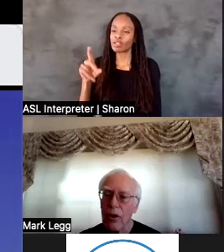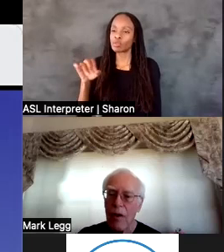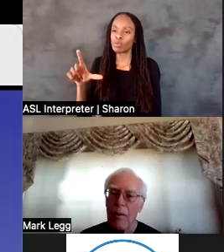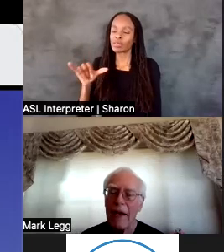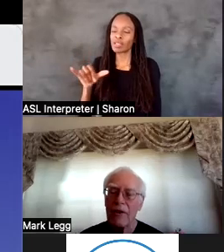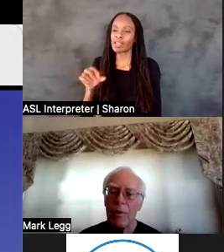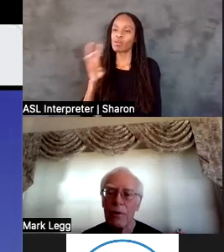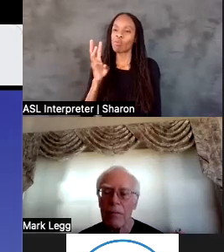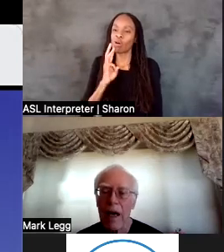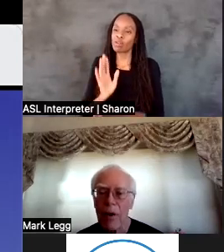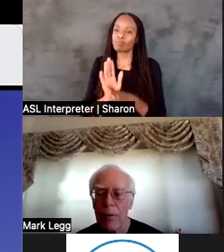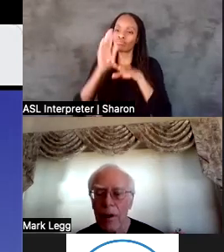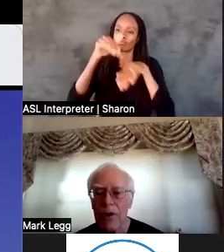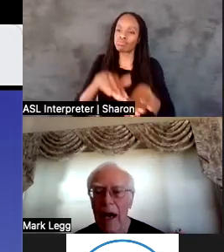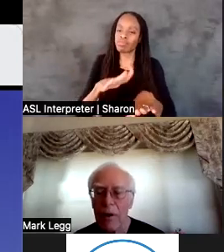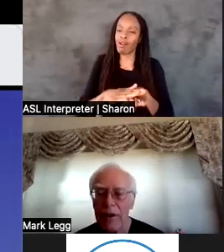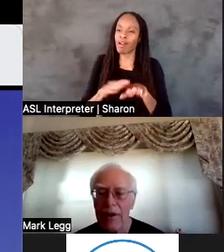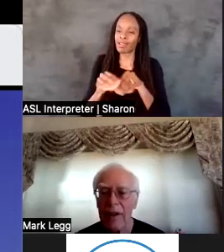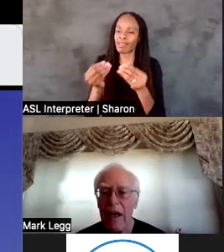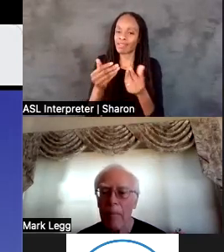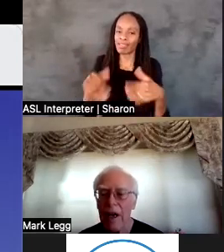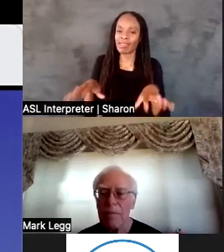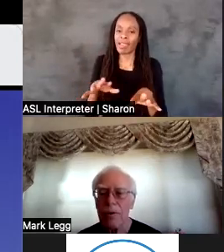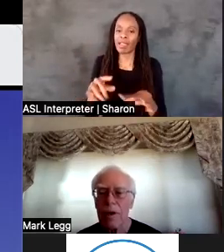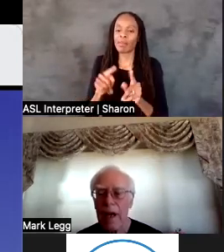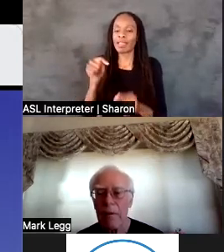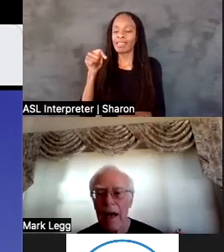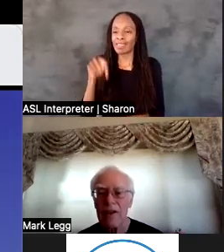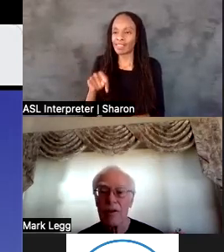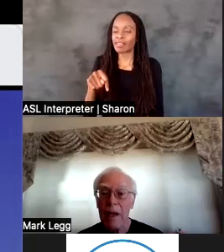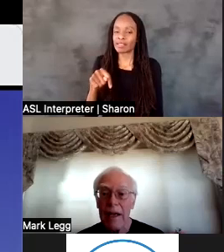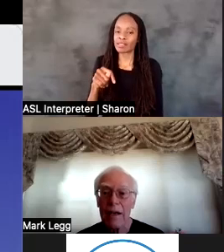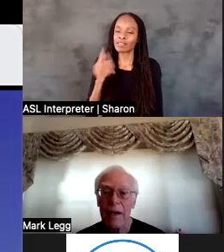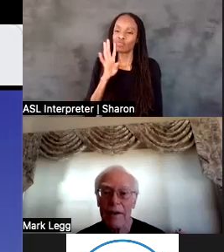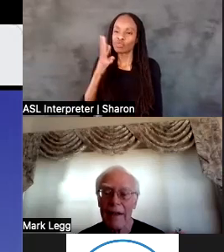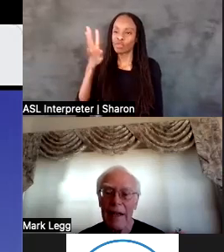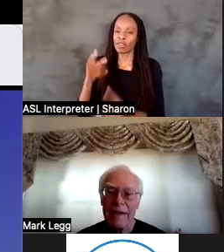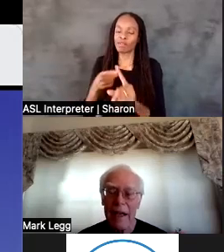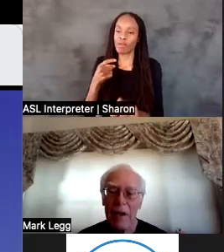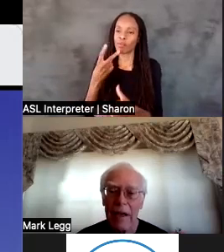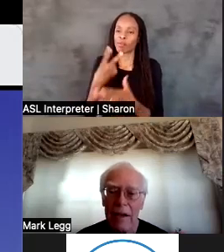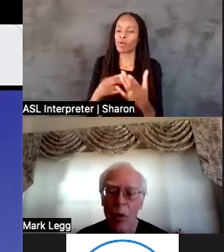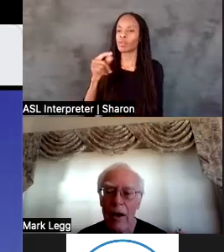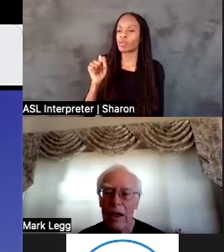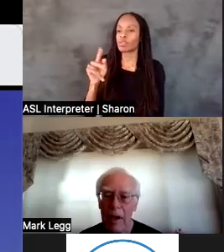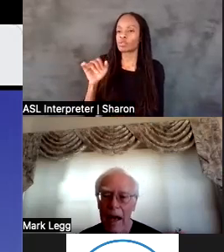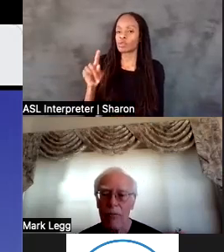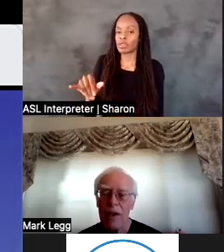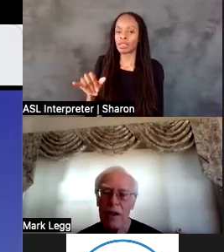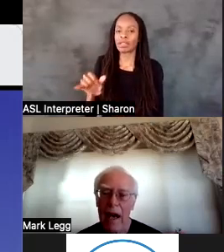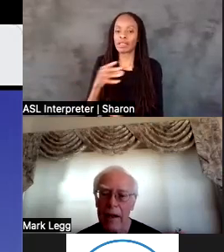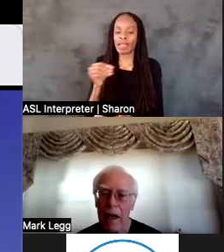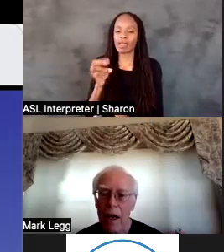land, and it goes over, it makes a pool at the bottom where it erodes the rock. Well, this is a plunge pool created by these turbidity currents, this sediment-laden water coming